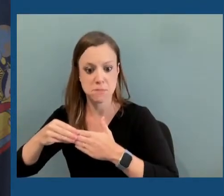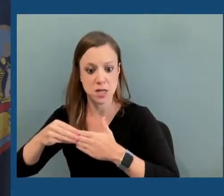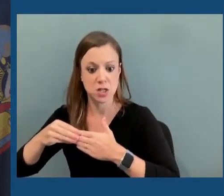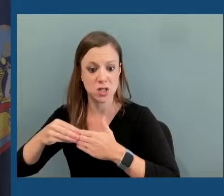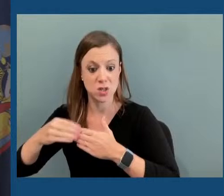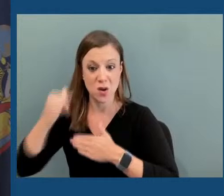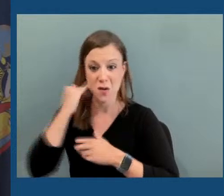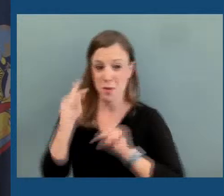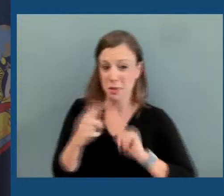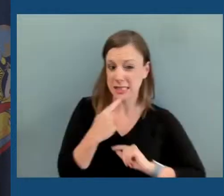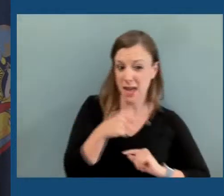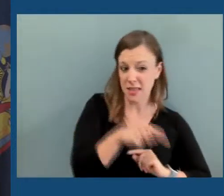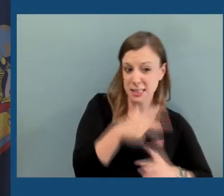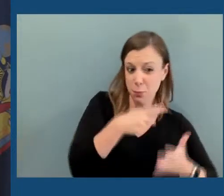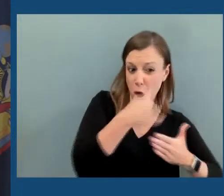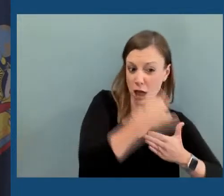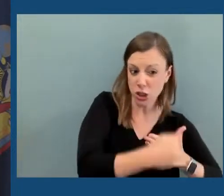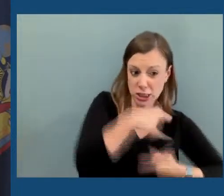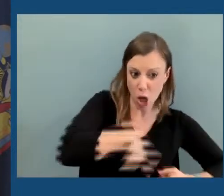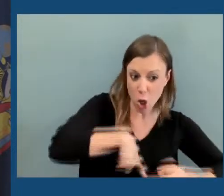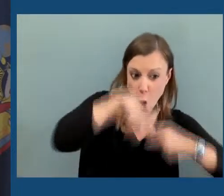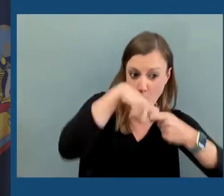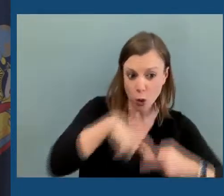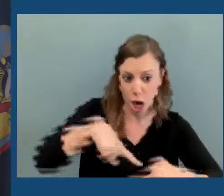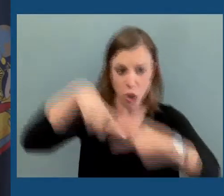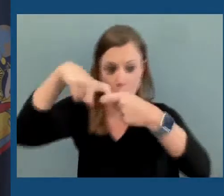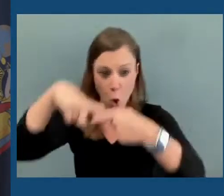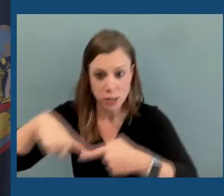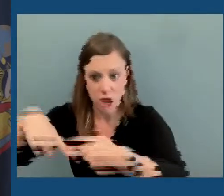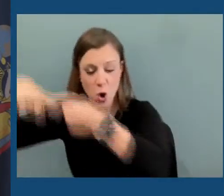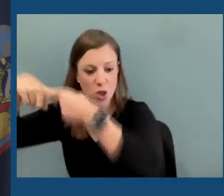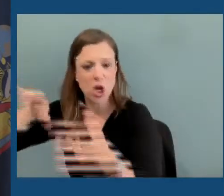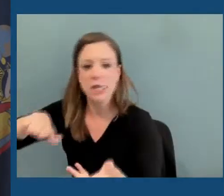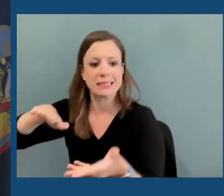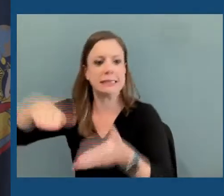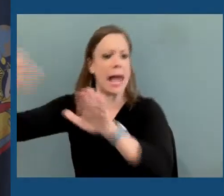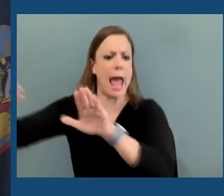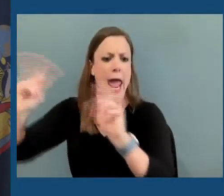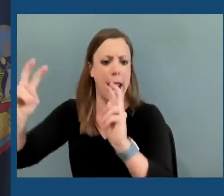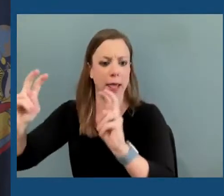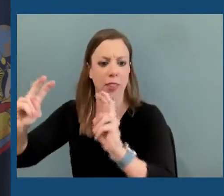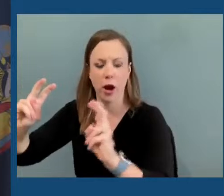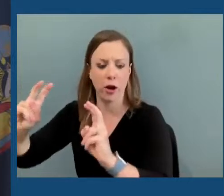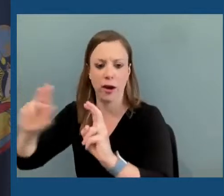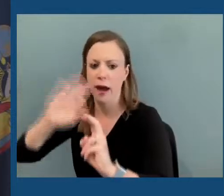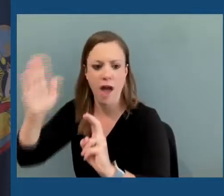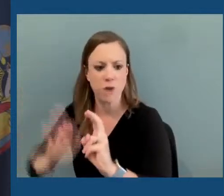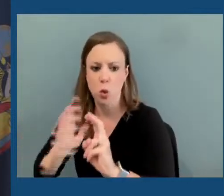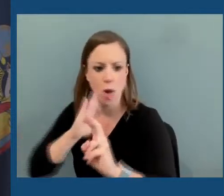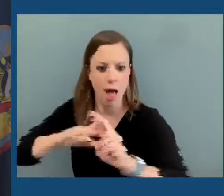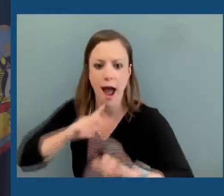these projects are now jeopardized, they're going to, they're dead, they're never going to be resuscitated.